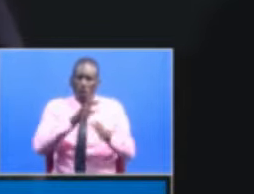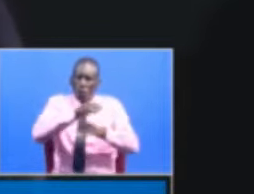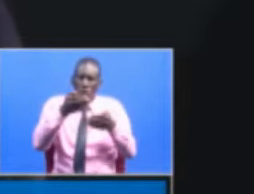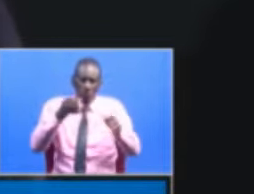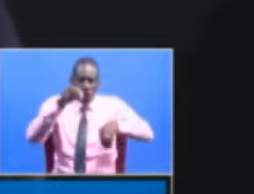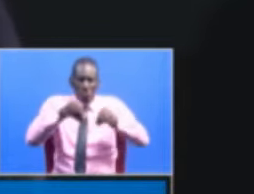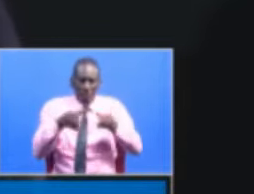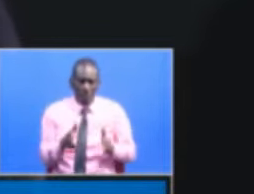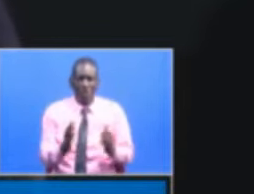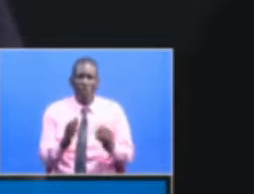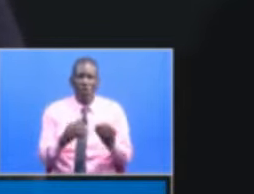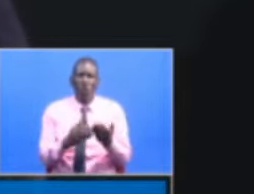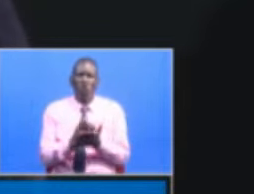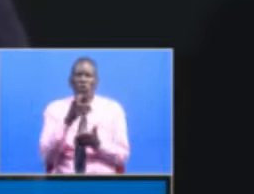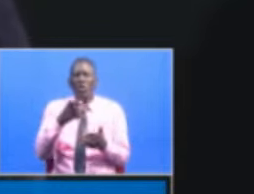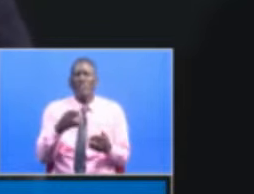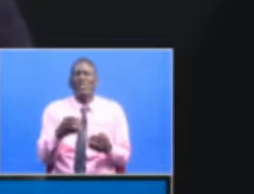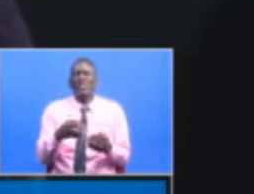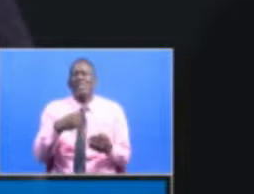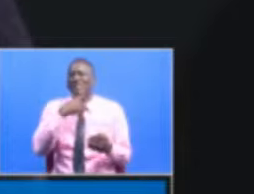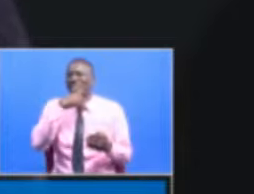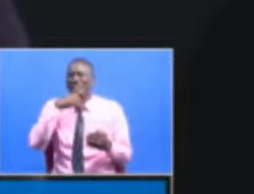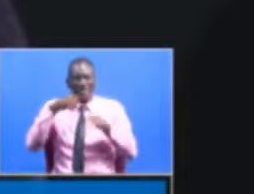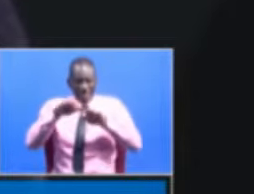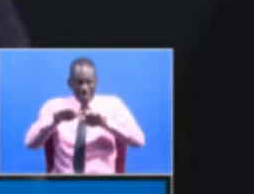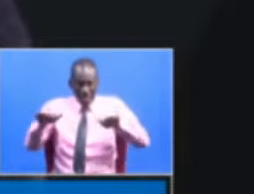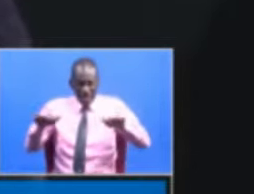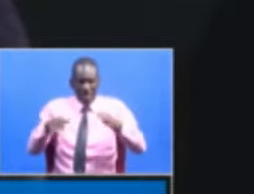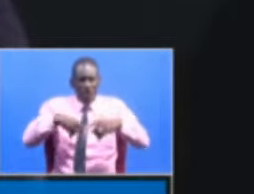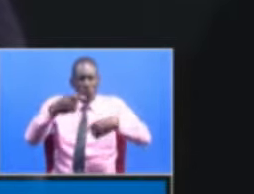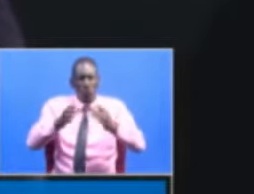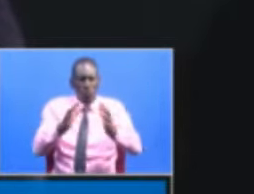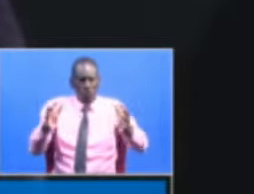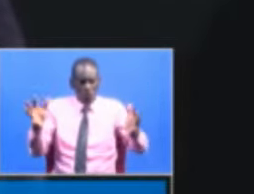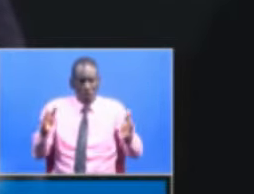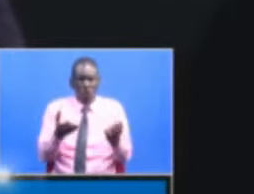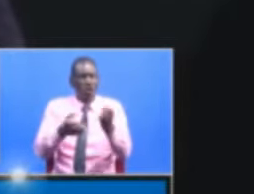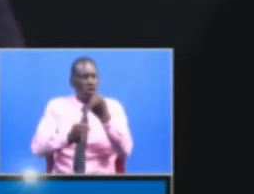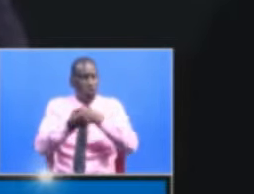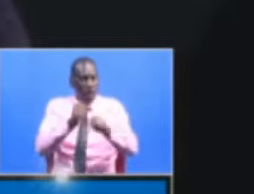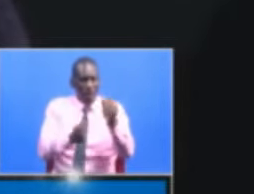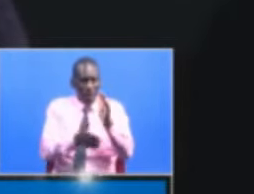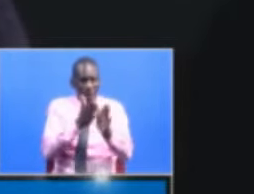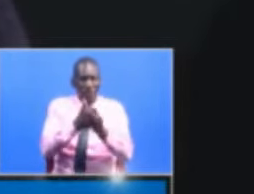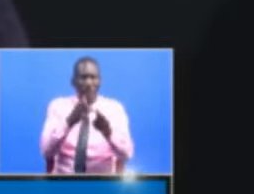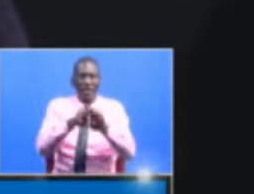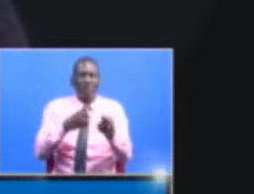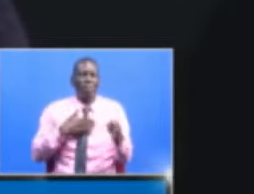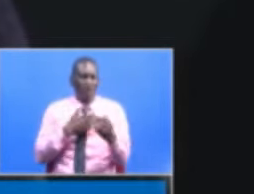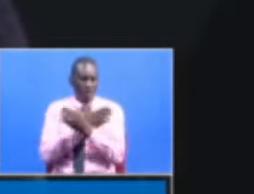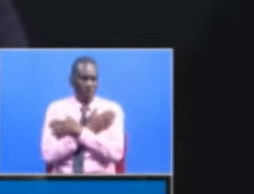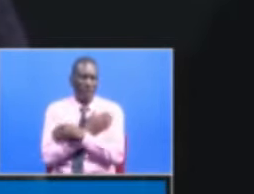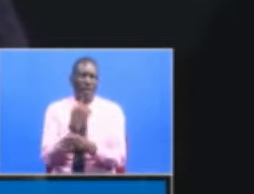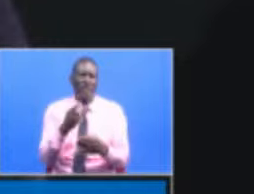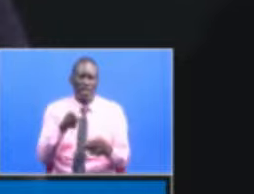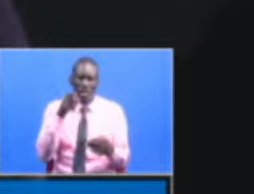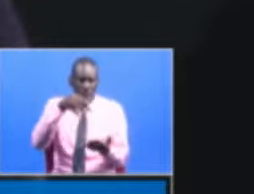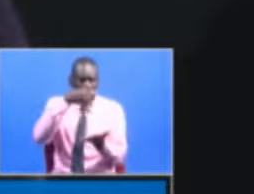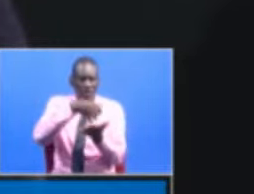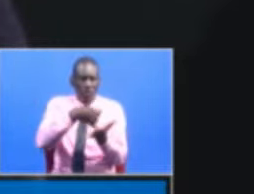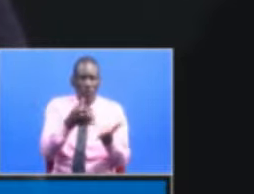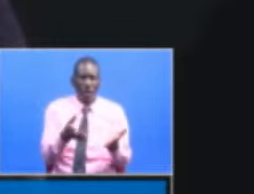that the desertification is expanding, and we need to act now with the urgency, mm. as my colleague said. And it involves now